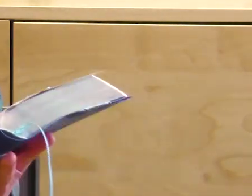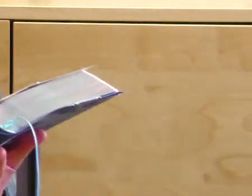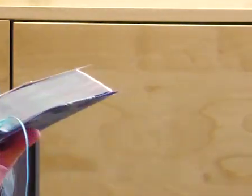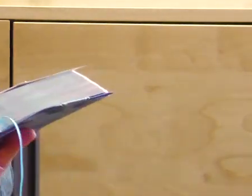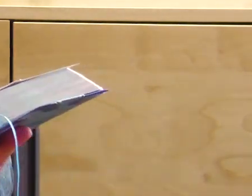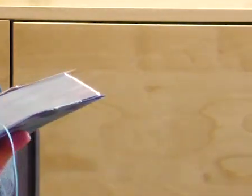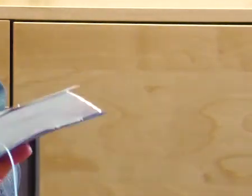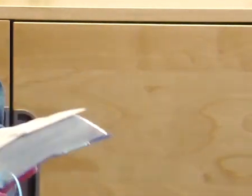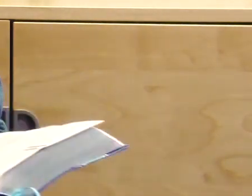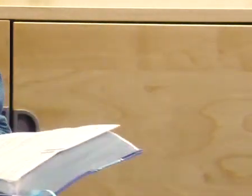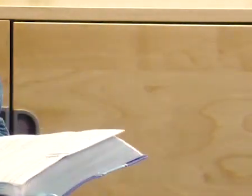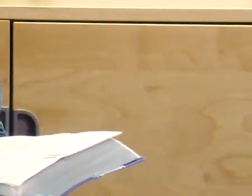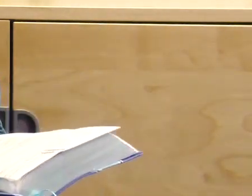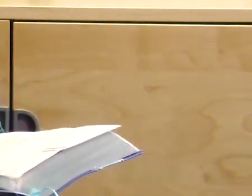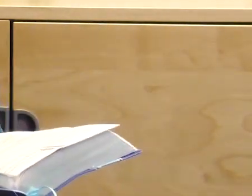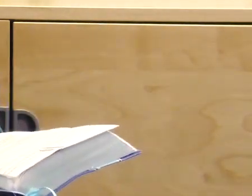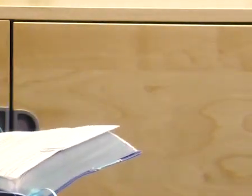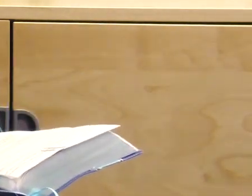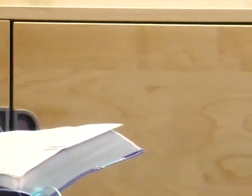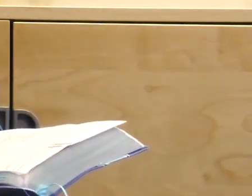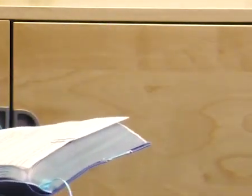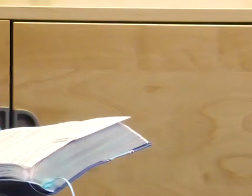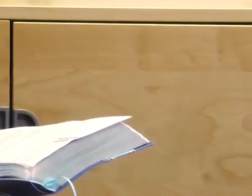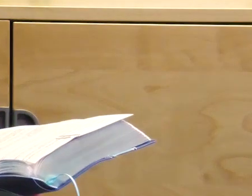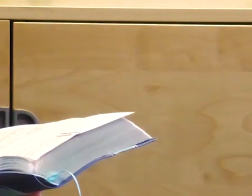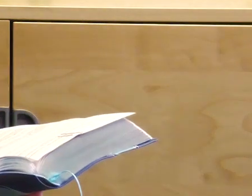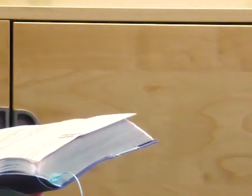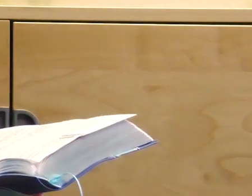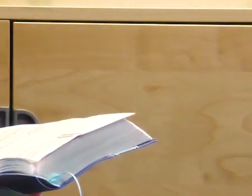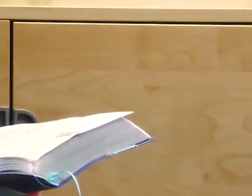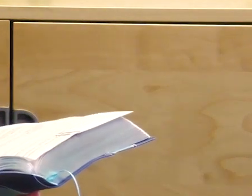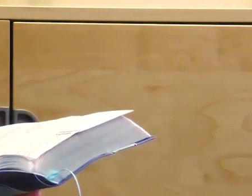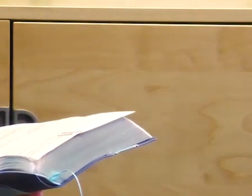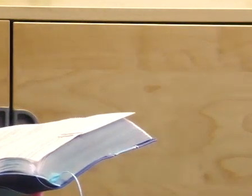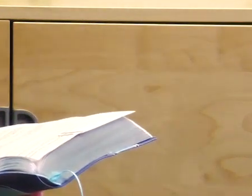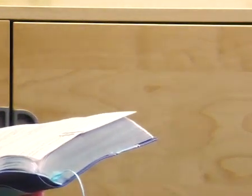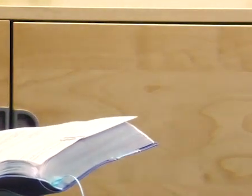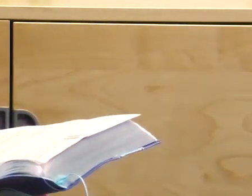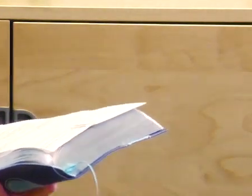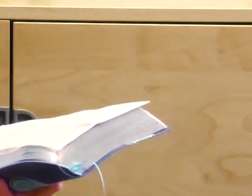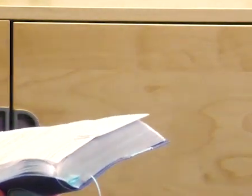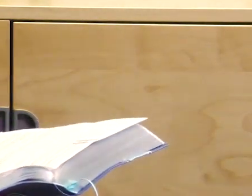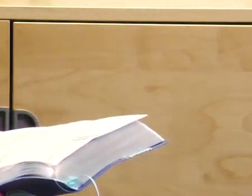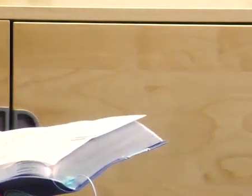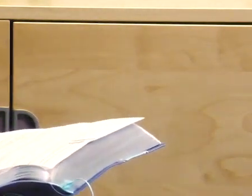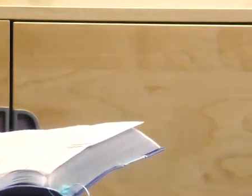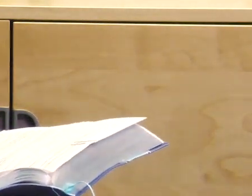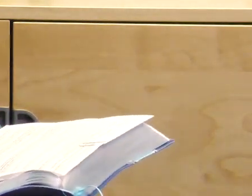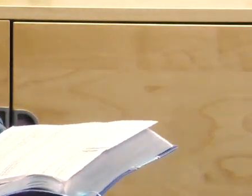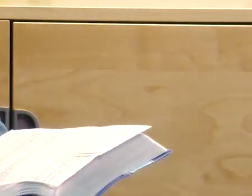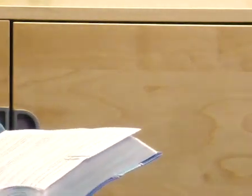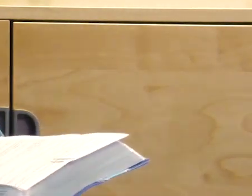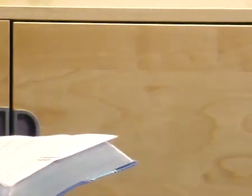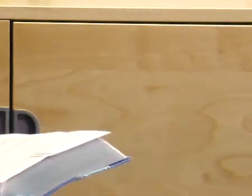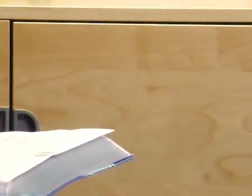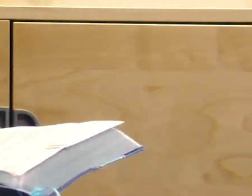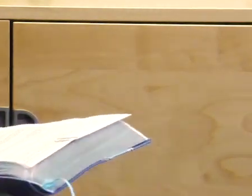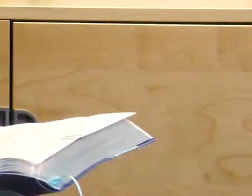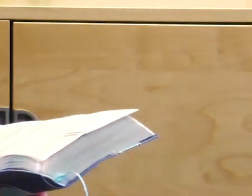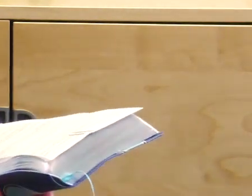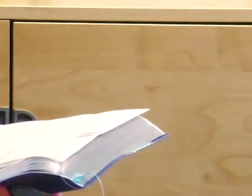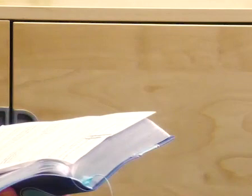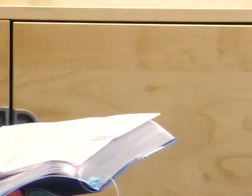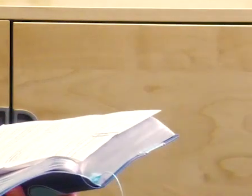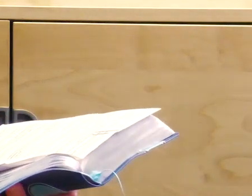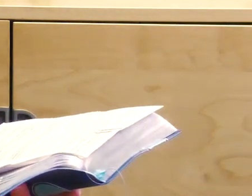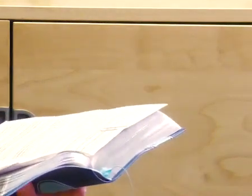theme. We are going to have new kid kits, so it's not too late to register if you want to get the March kid kit. And you know, I